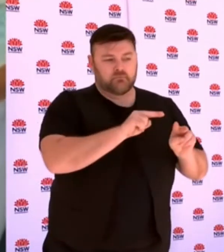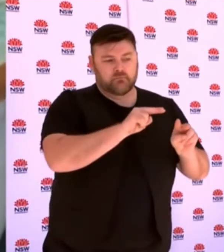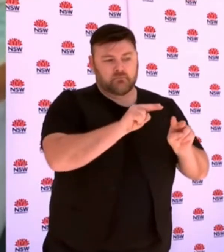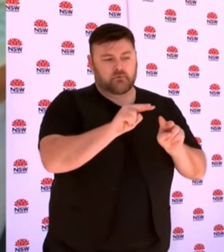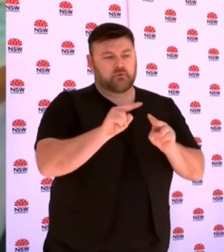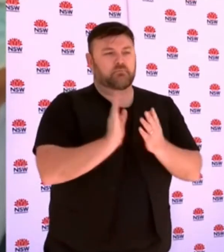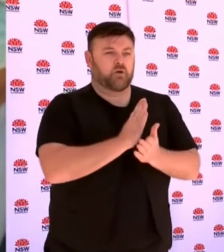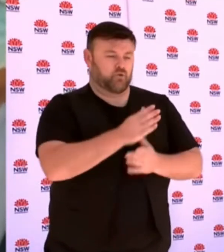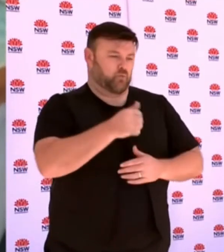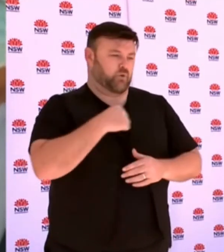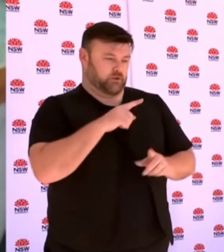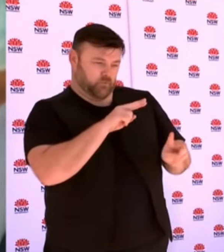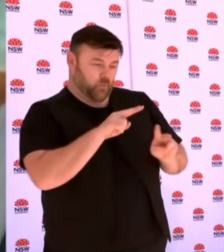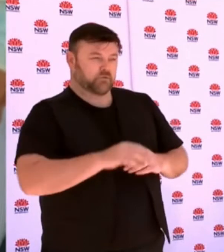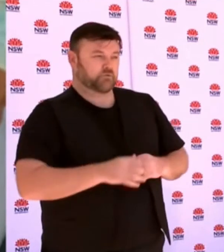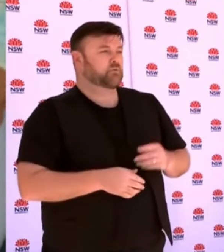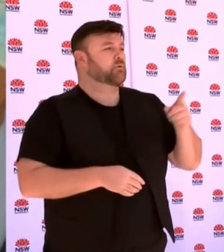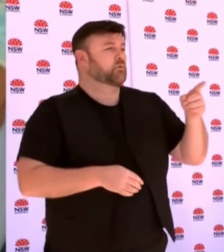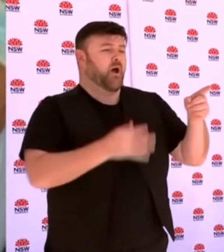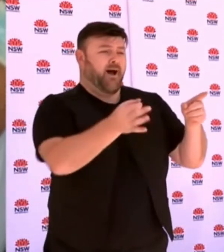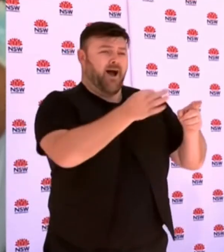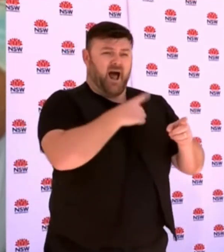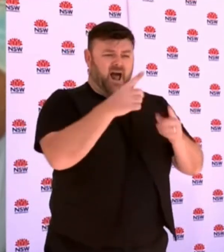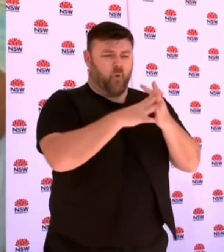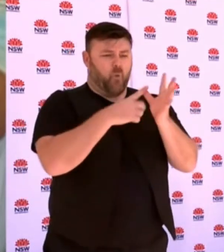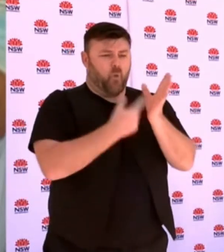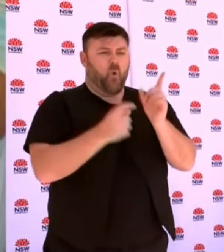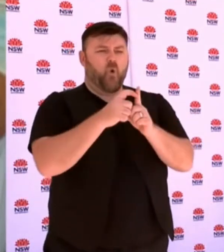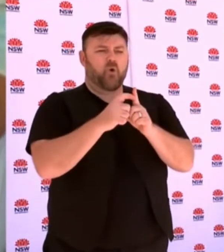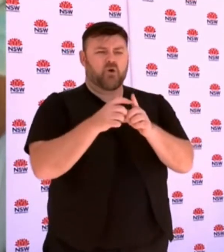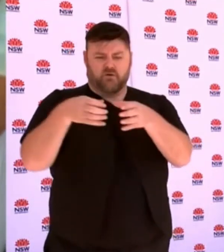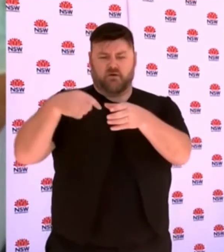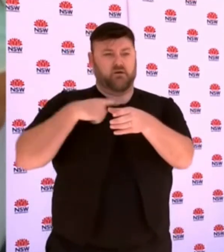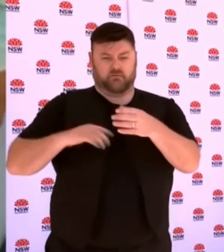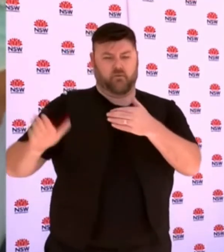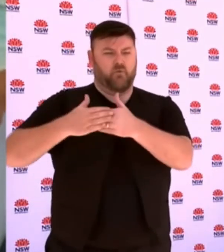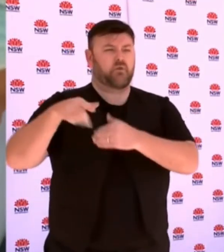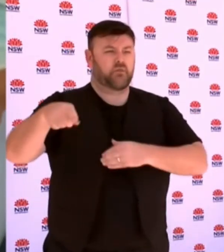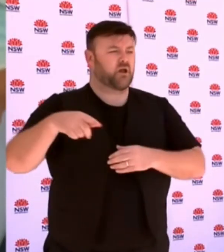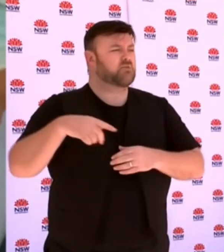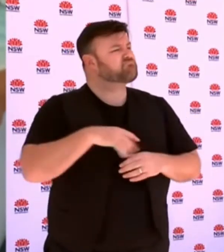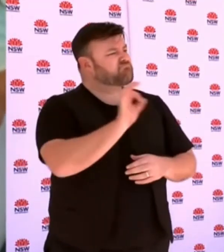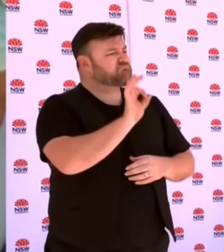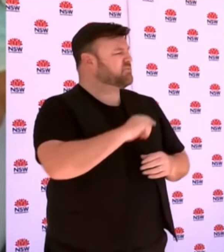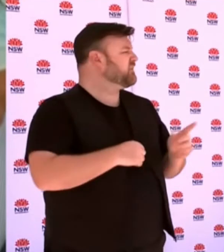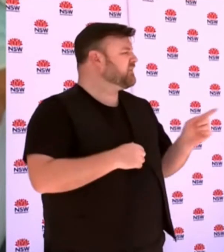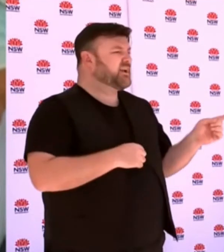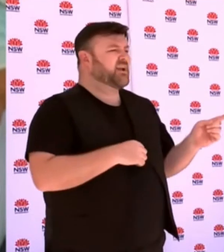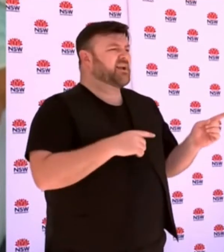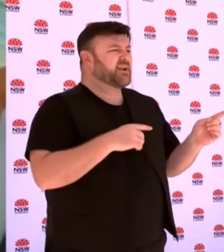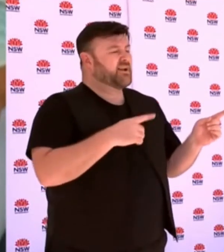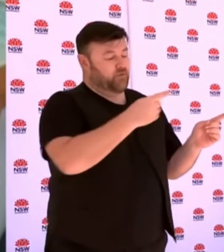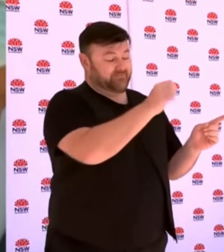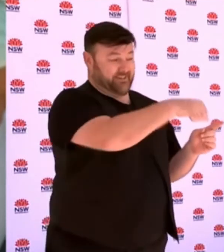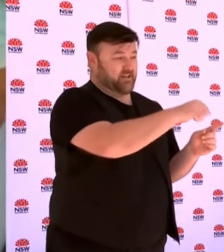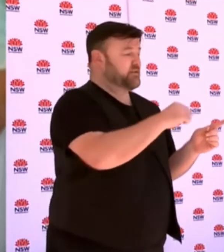a very close eye on circumstances. Have you had to close down wards though? So what we do is when we've got a case, it's a bit like a case in an aged care facility,